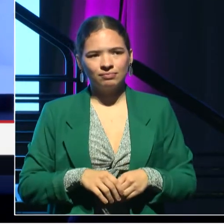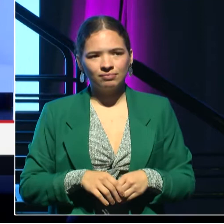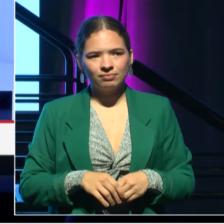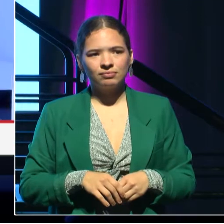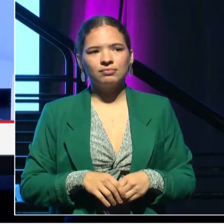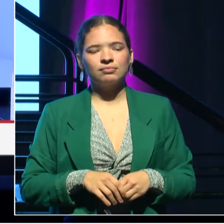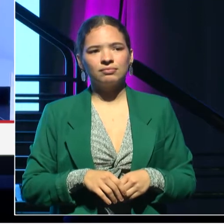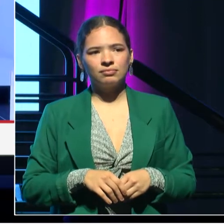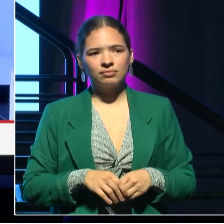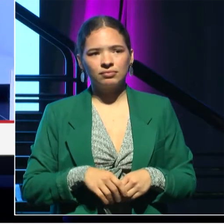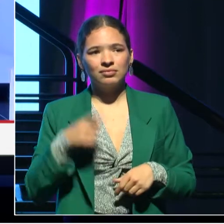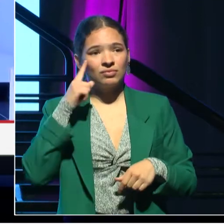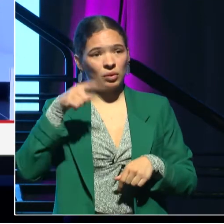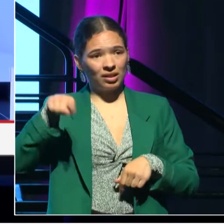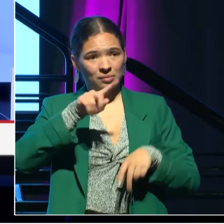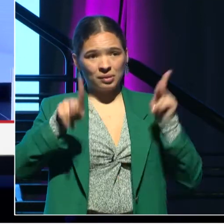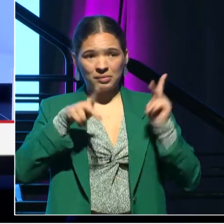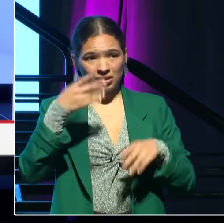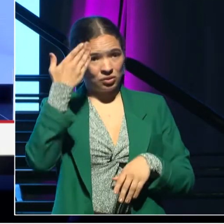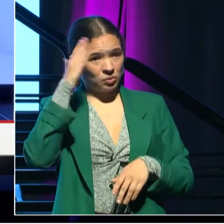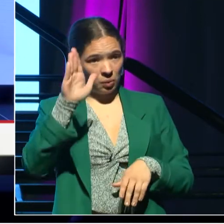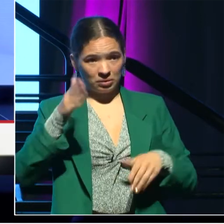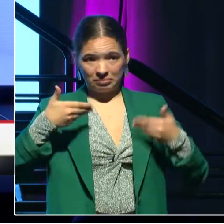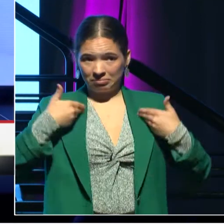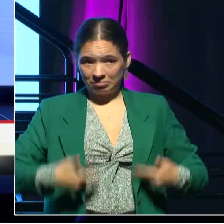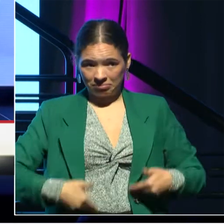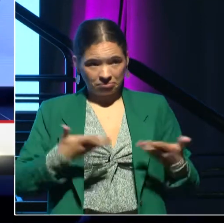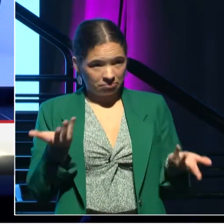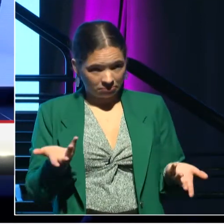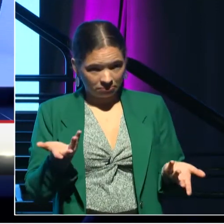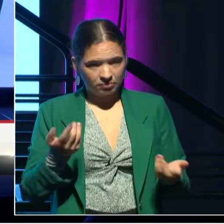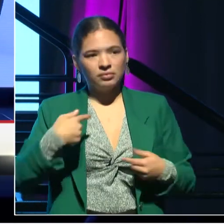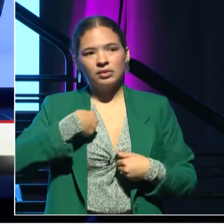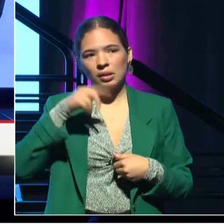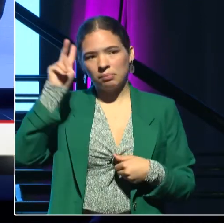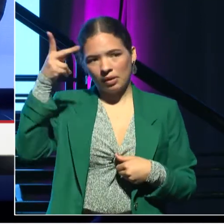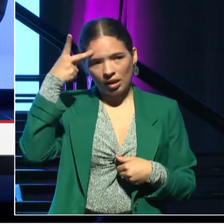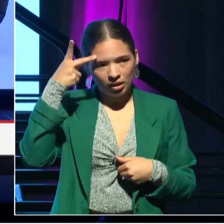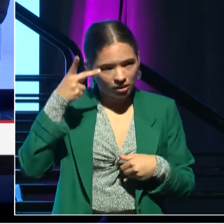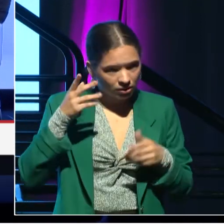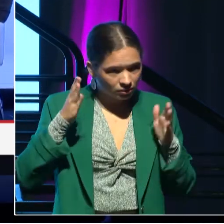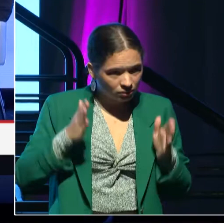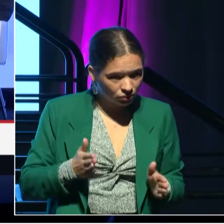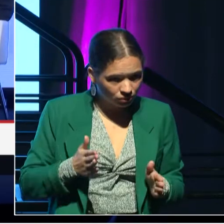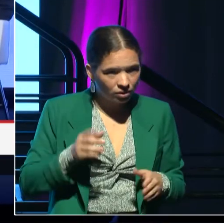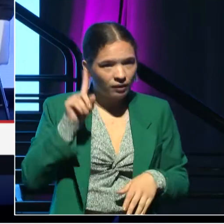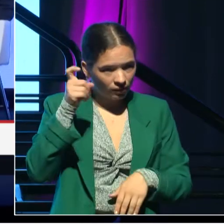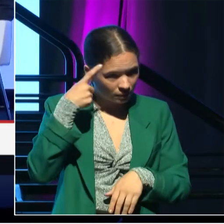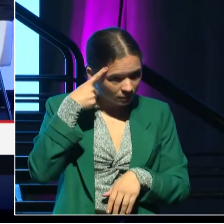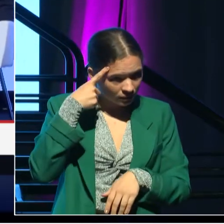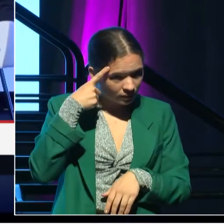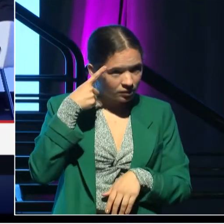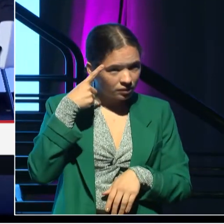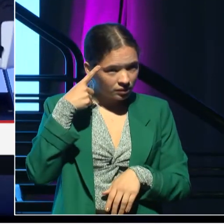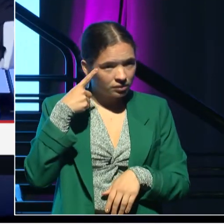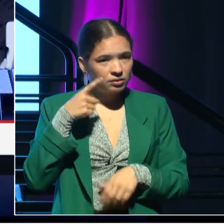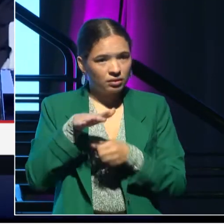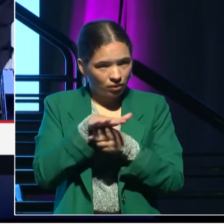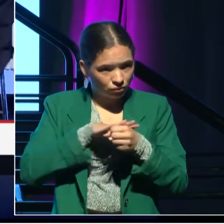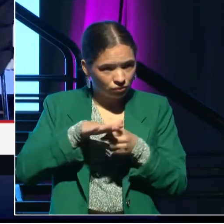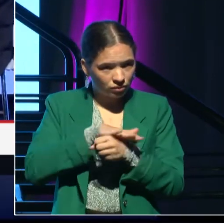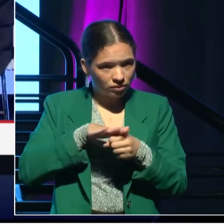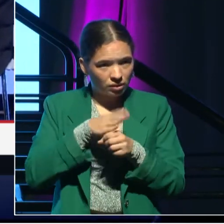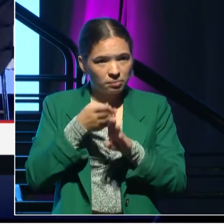For the people that don't know me, my career in politics started in local government. And prior to coming to Congress, I led